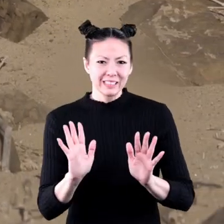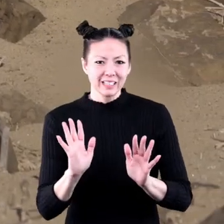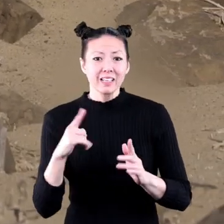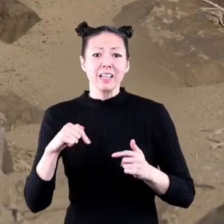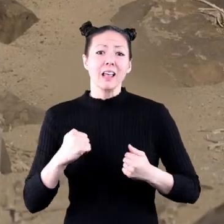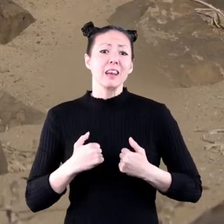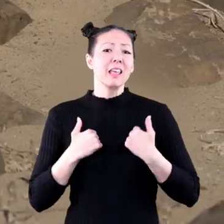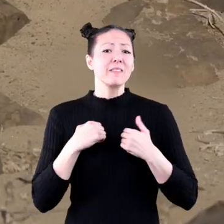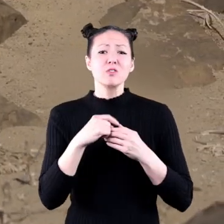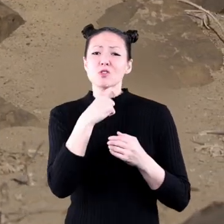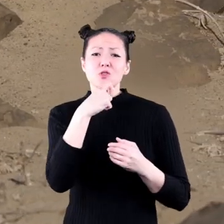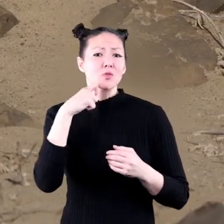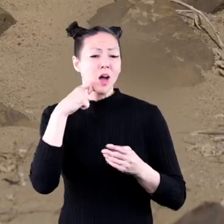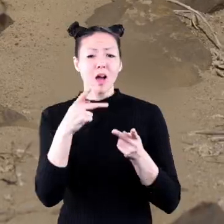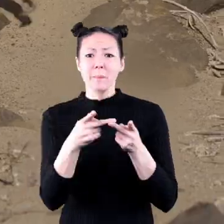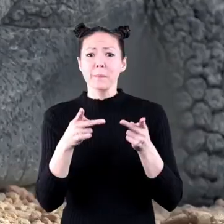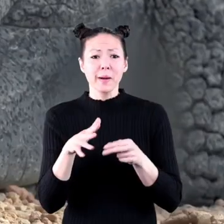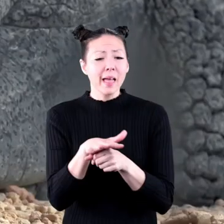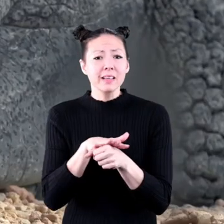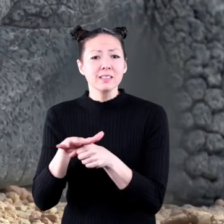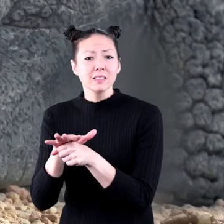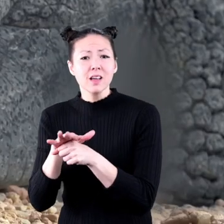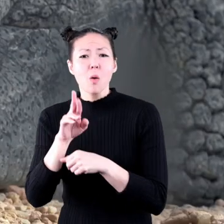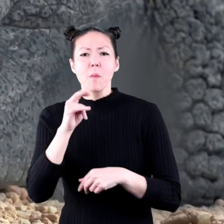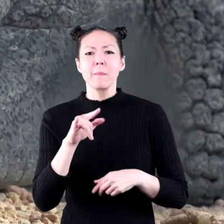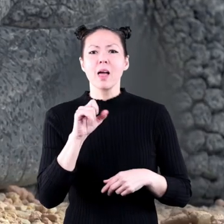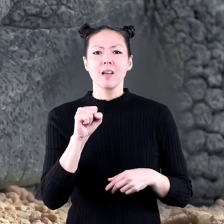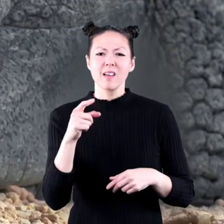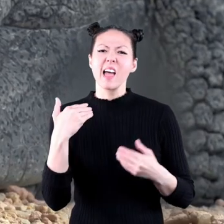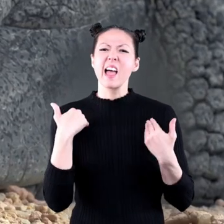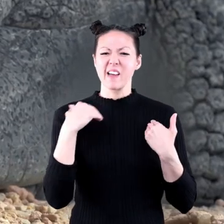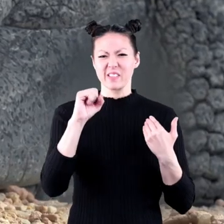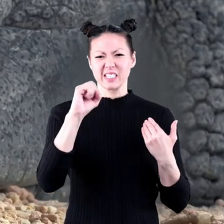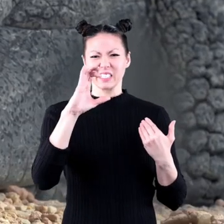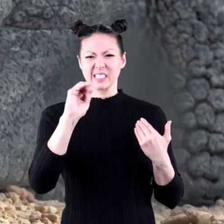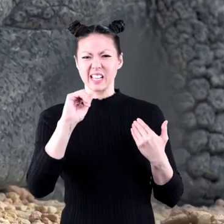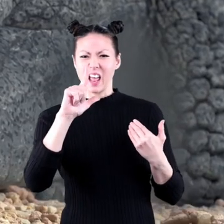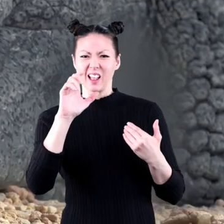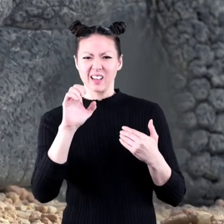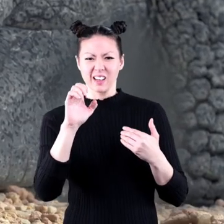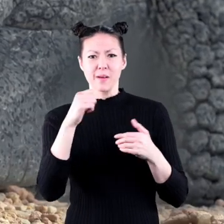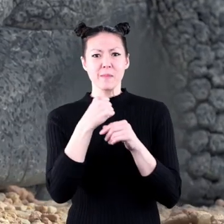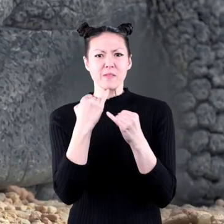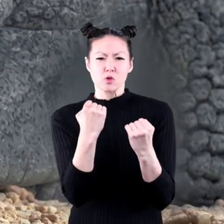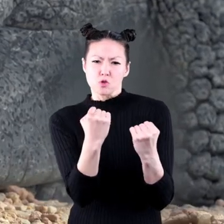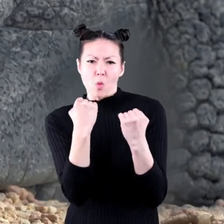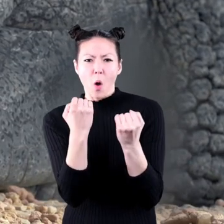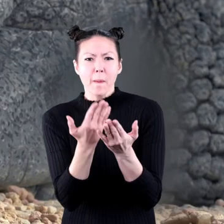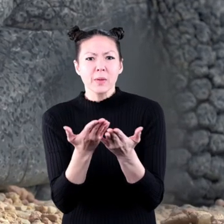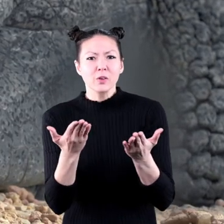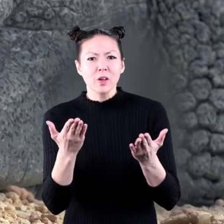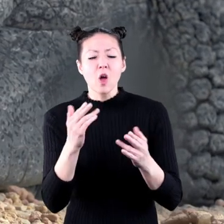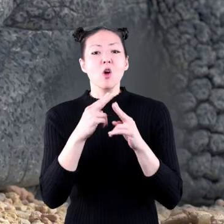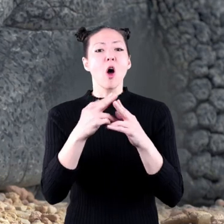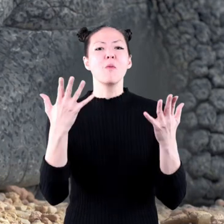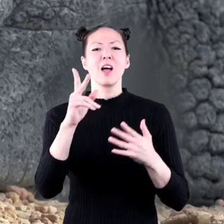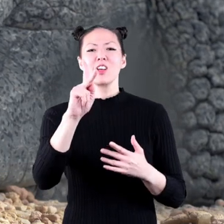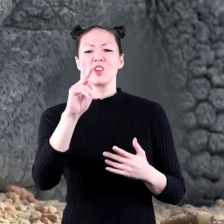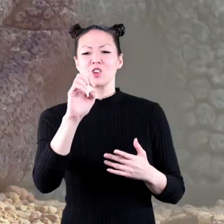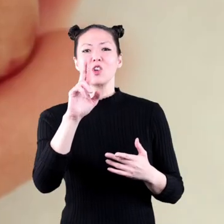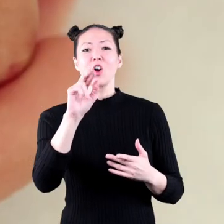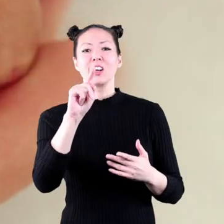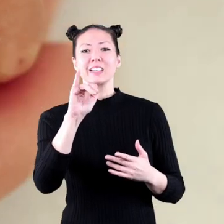they can live in dry places. Reptiles also have scales made of a strong material called keratin.